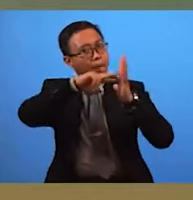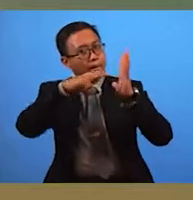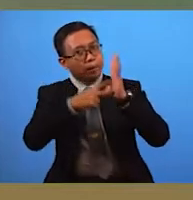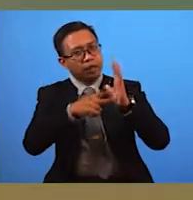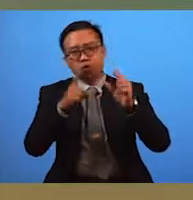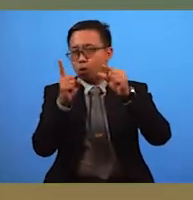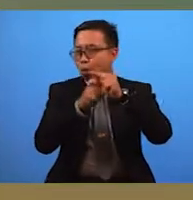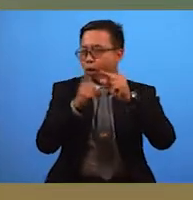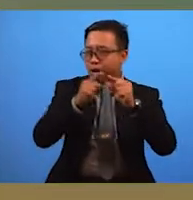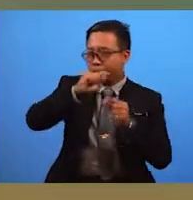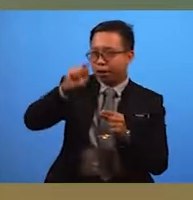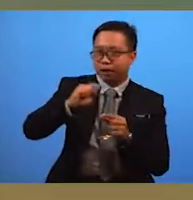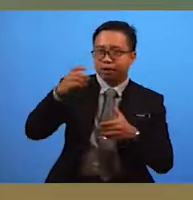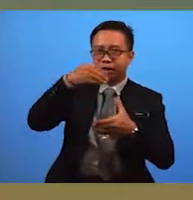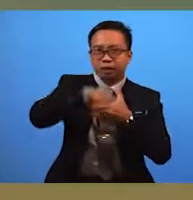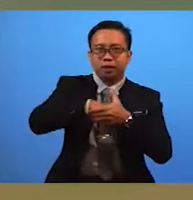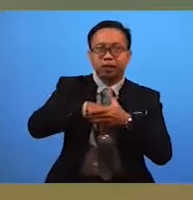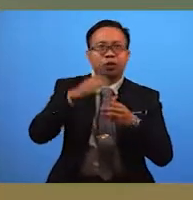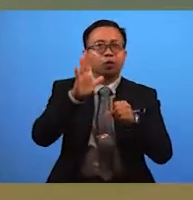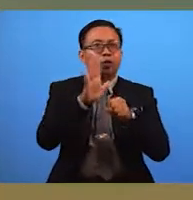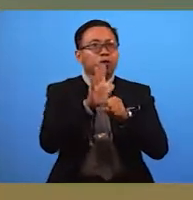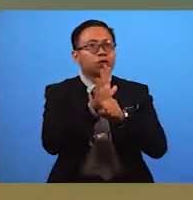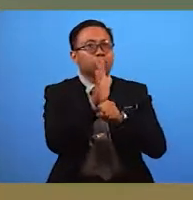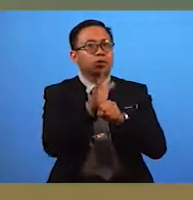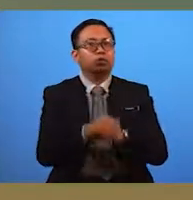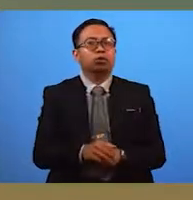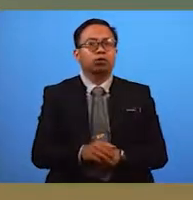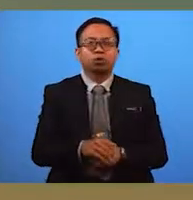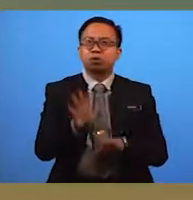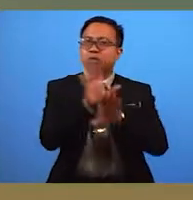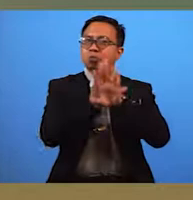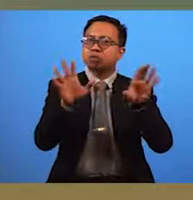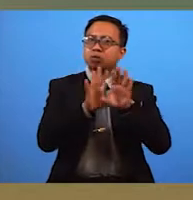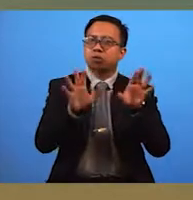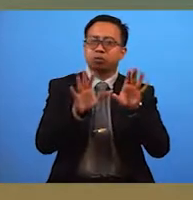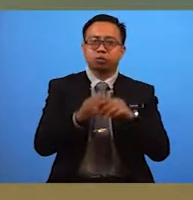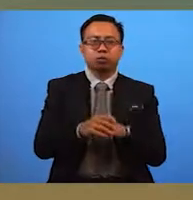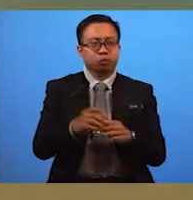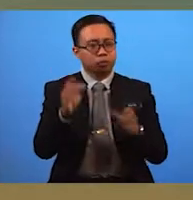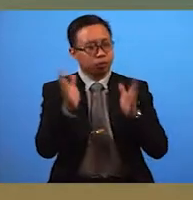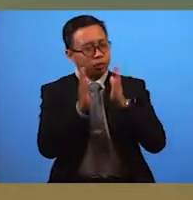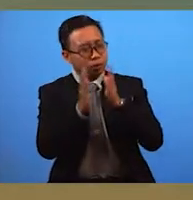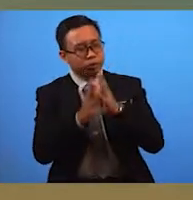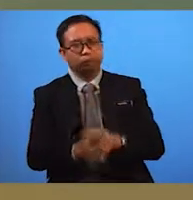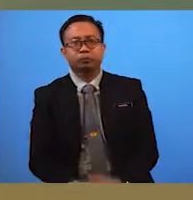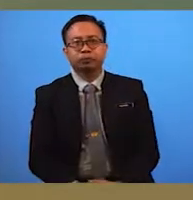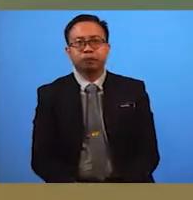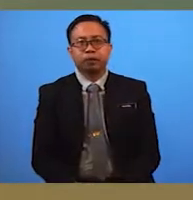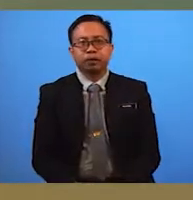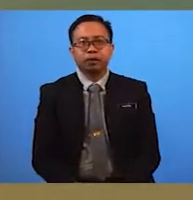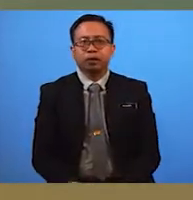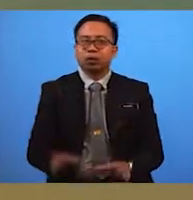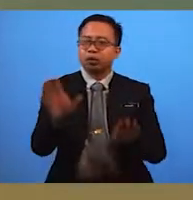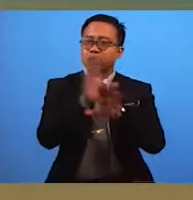words should be written in full. No contractions or abbreviations. No